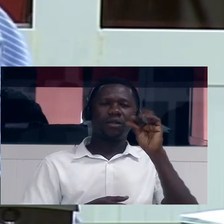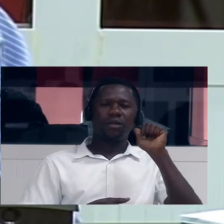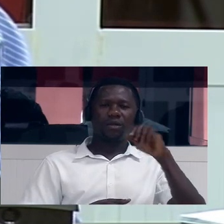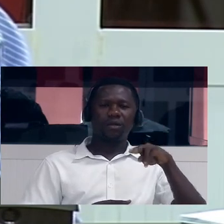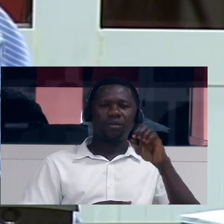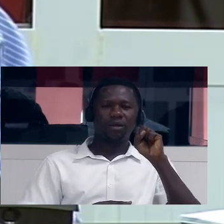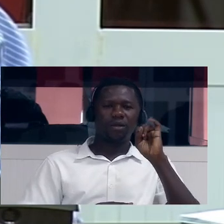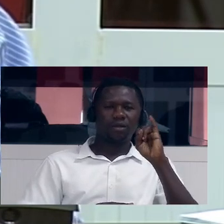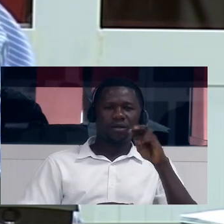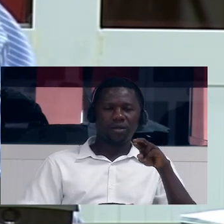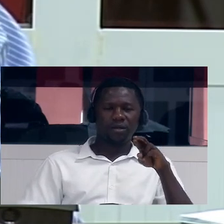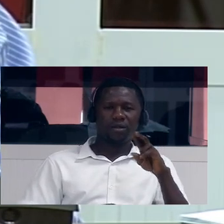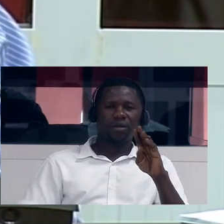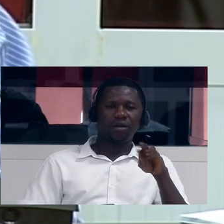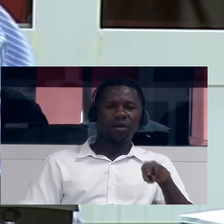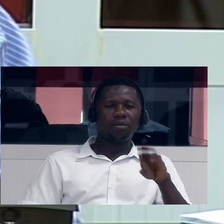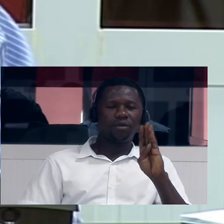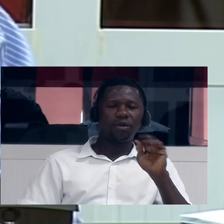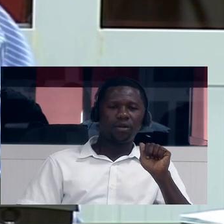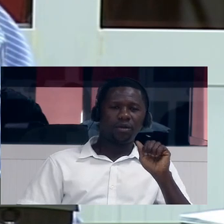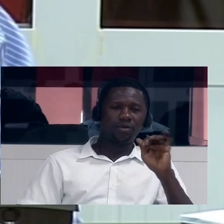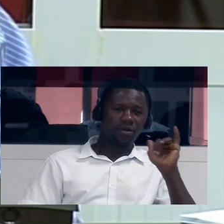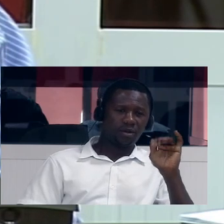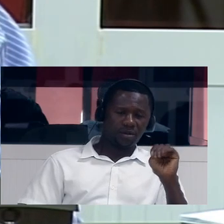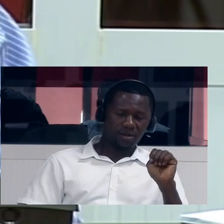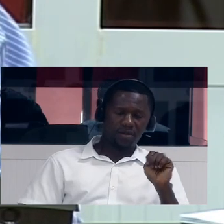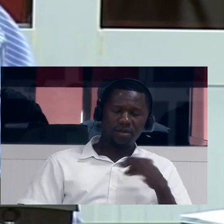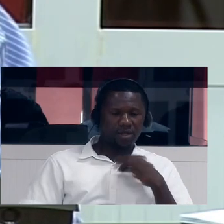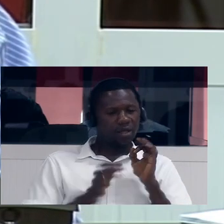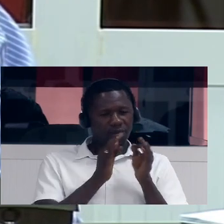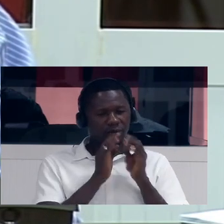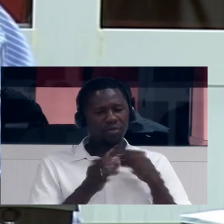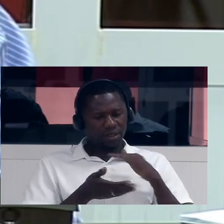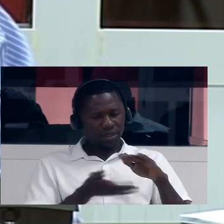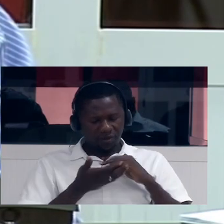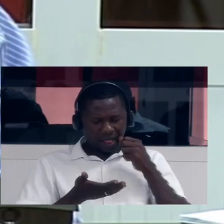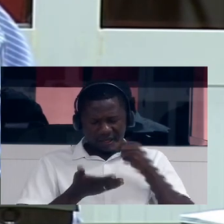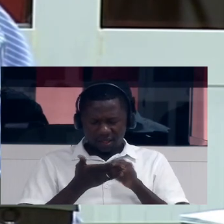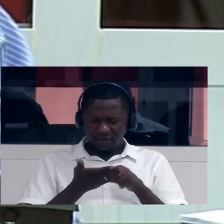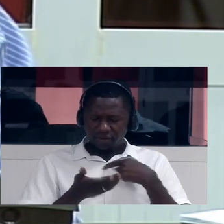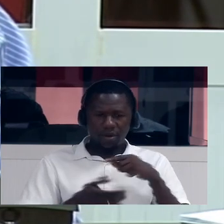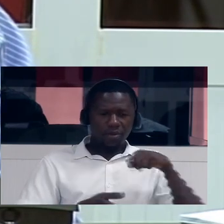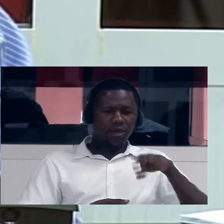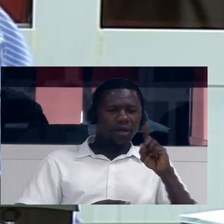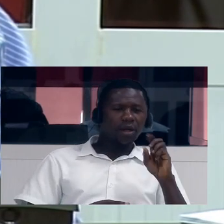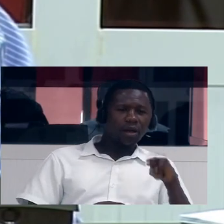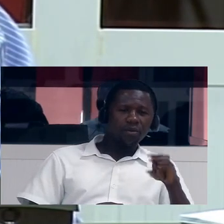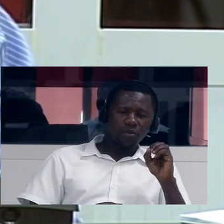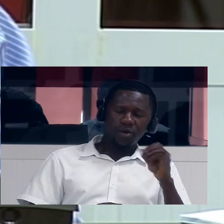Tamsin Bai. And I told him, I said, look, I've just received a letter from the PMO appointing me as IG of